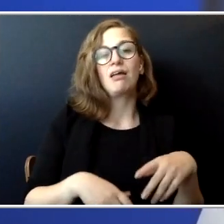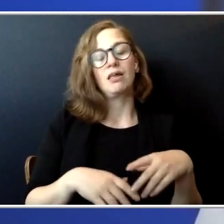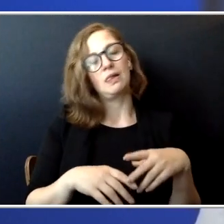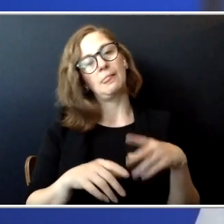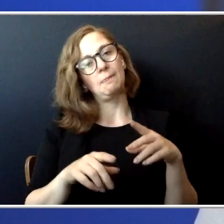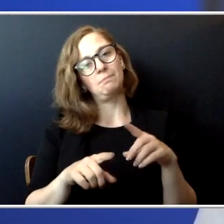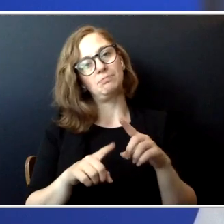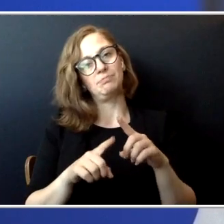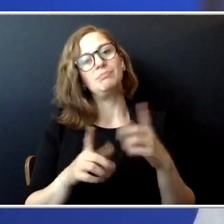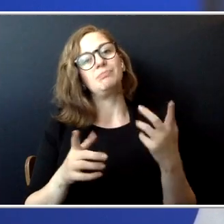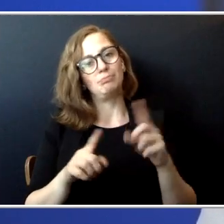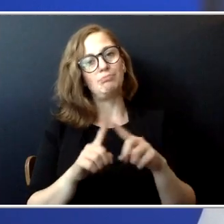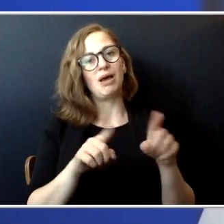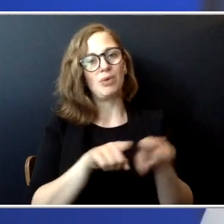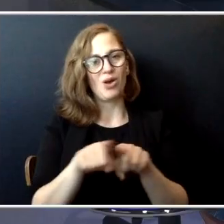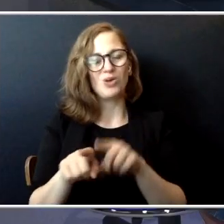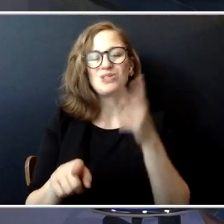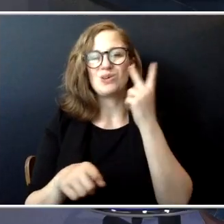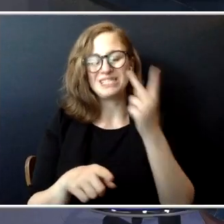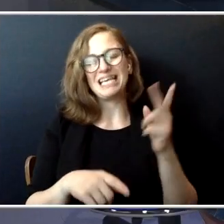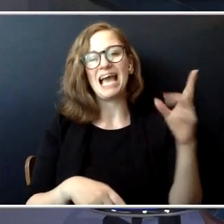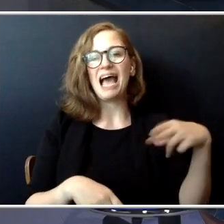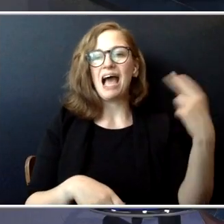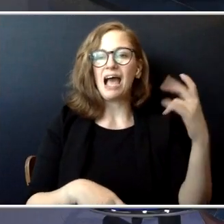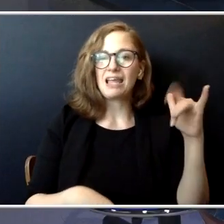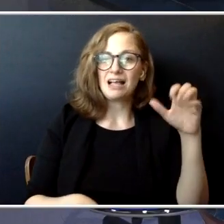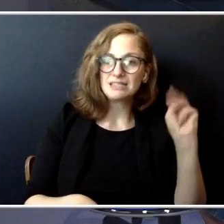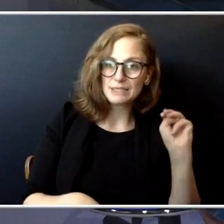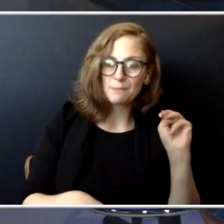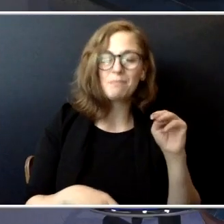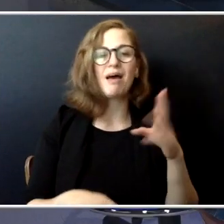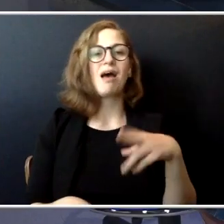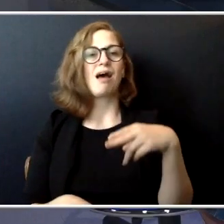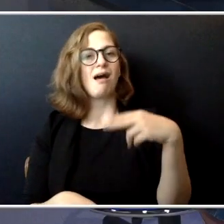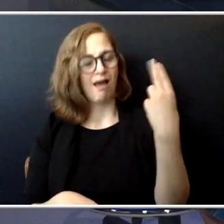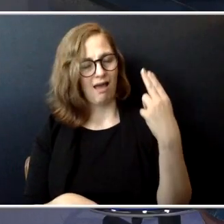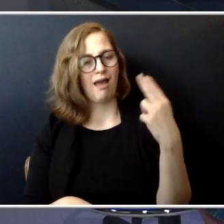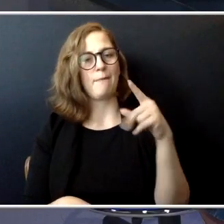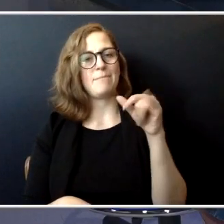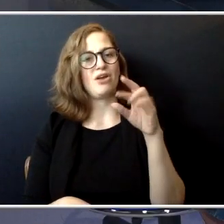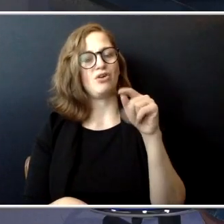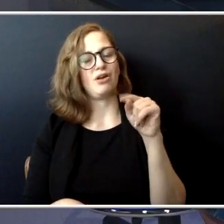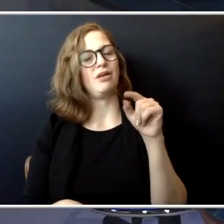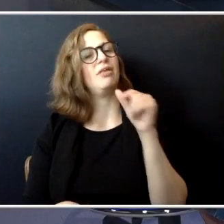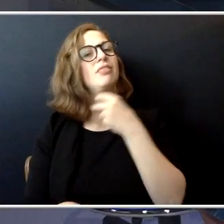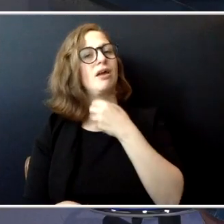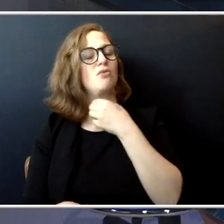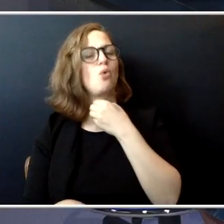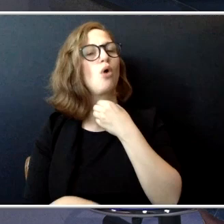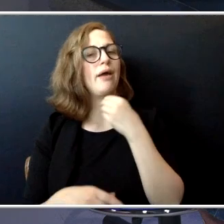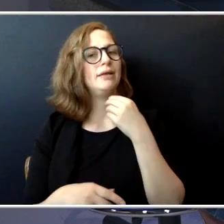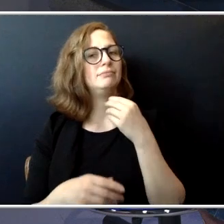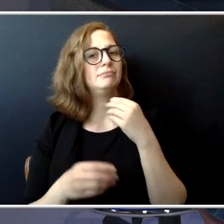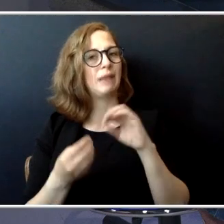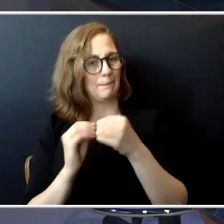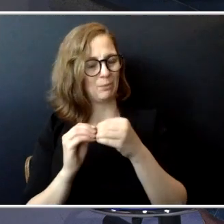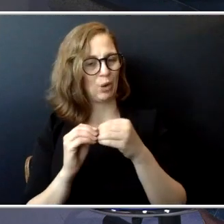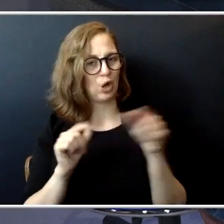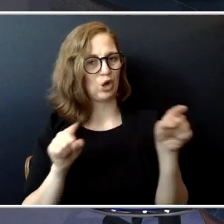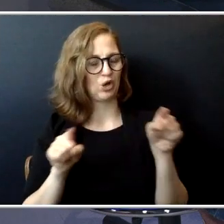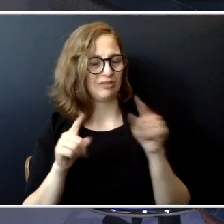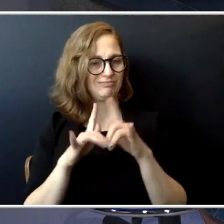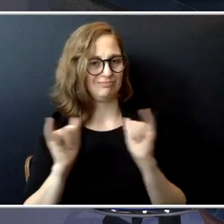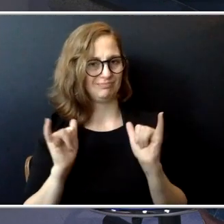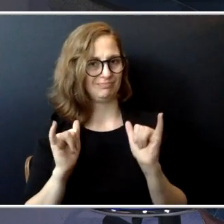have a high parathyroid hormone level. Now I want to get to the scans that you shared of Michelle. This is what's always incredible